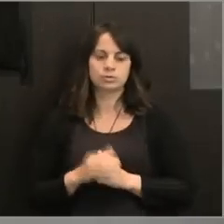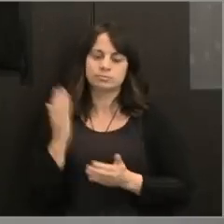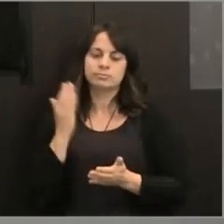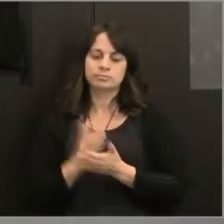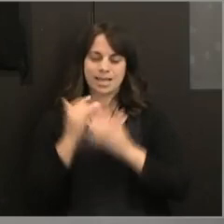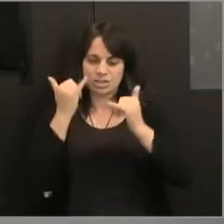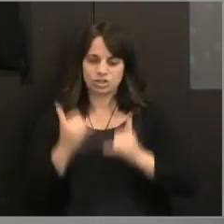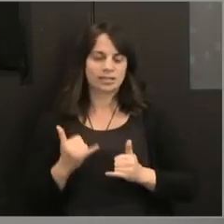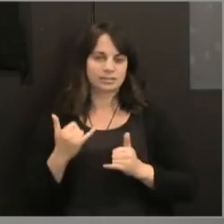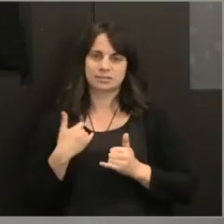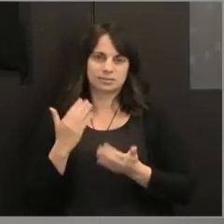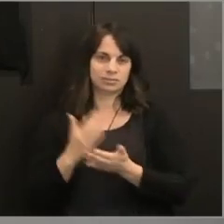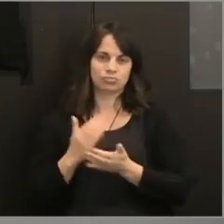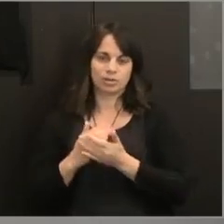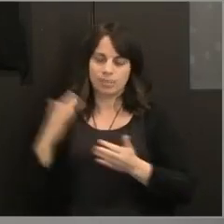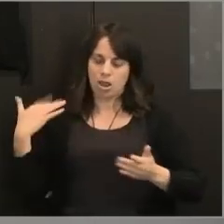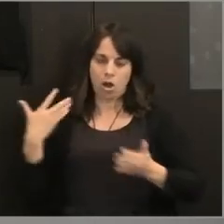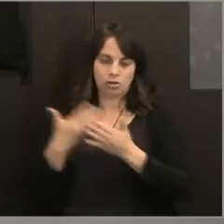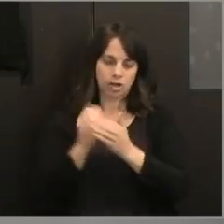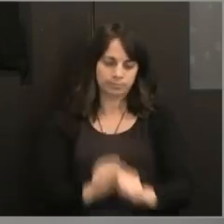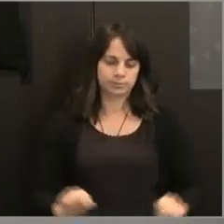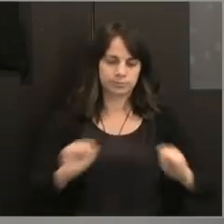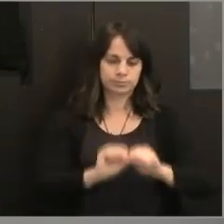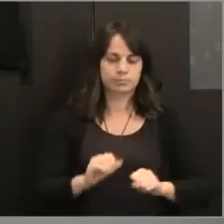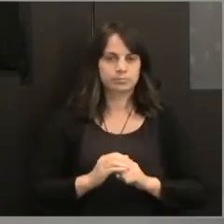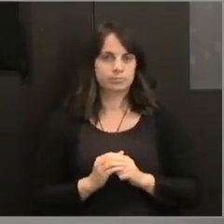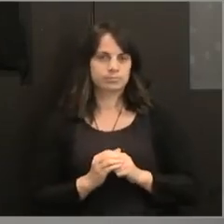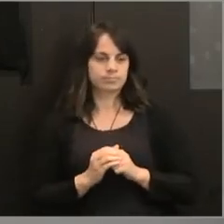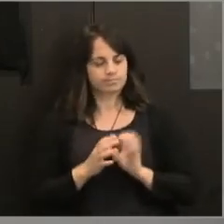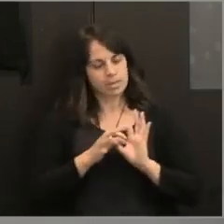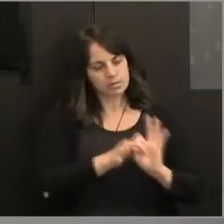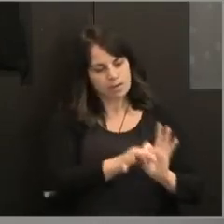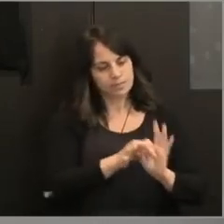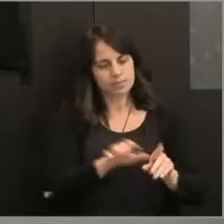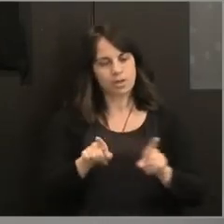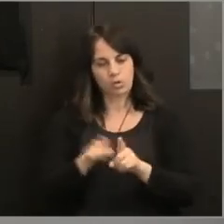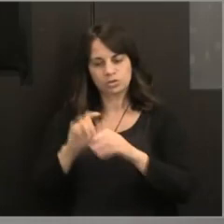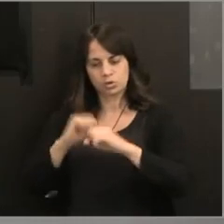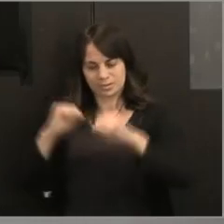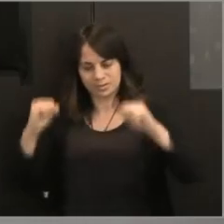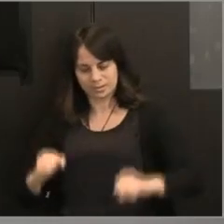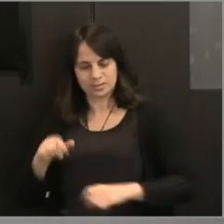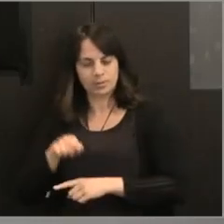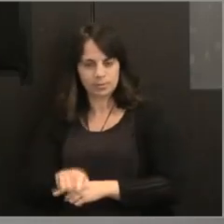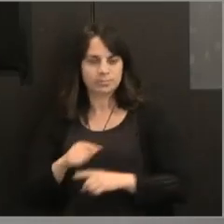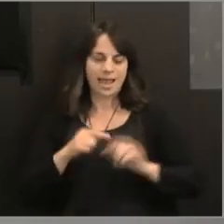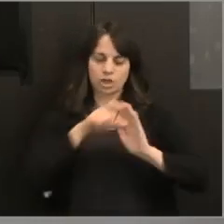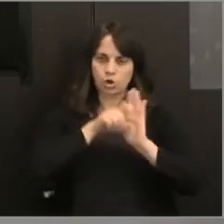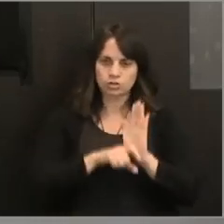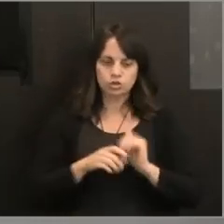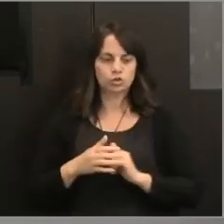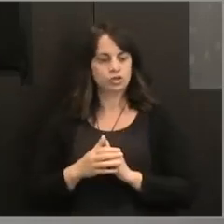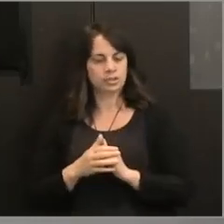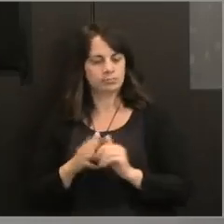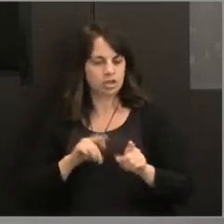overdue. If it frames that comfort in a willingness to systemically and constitutionally address